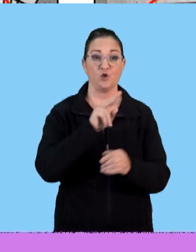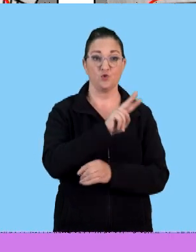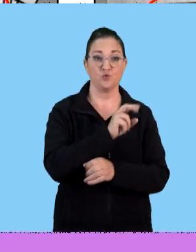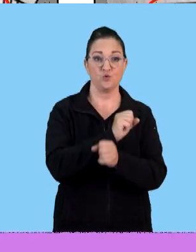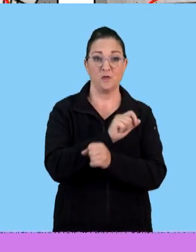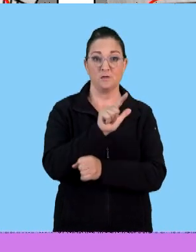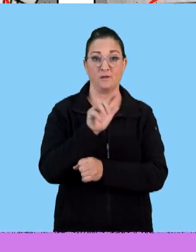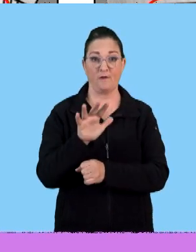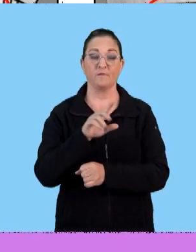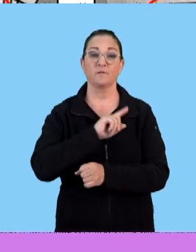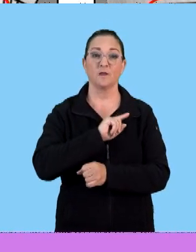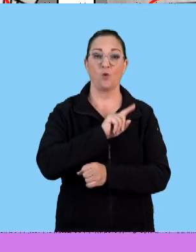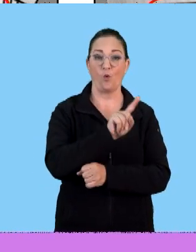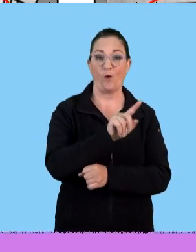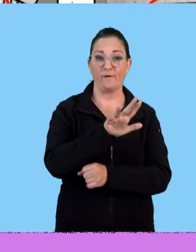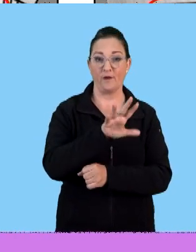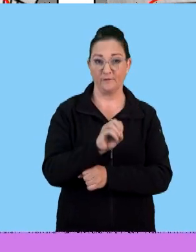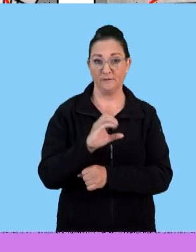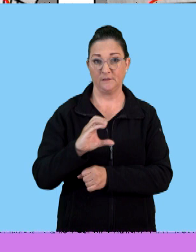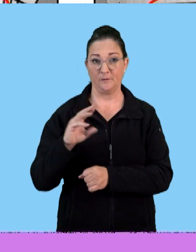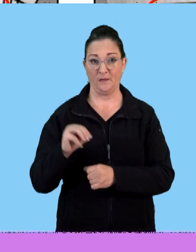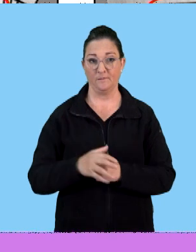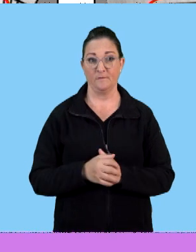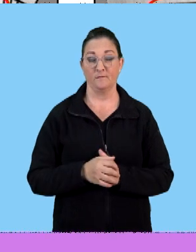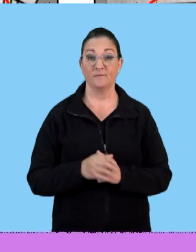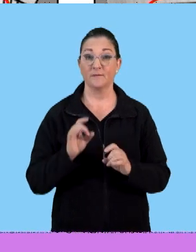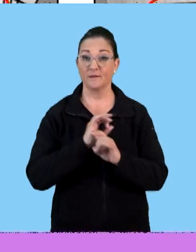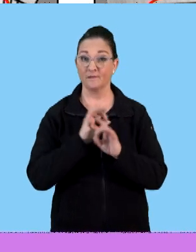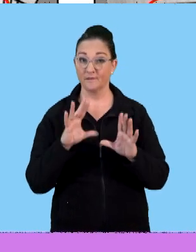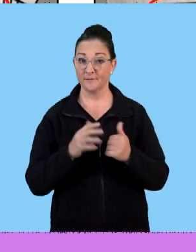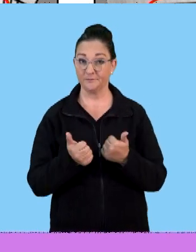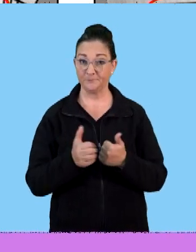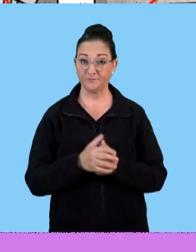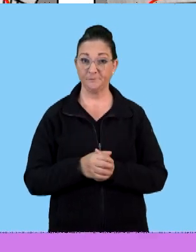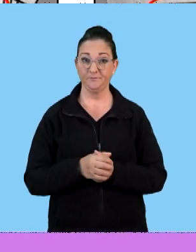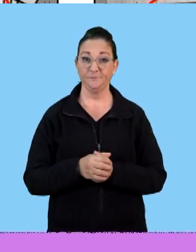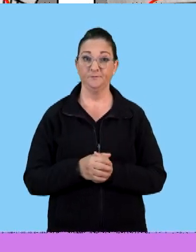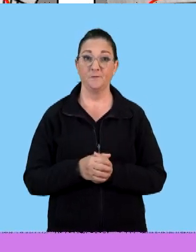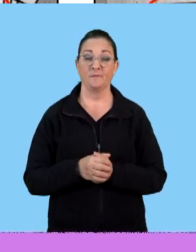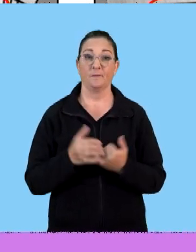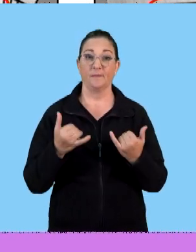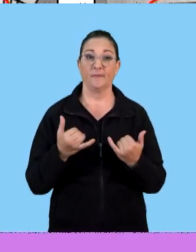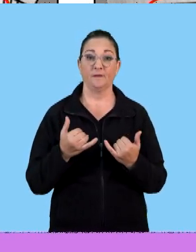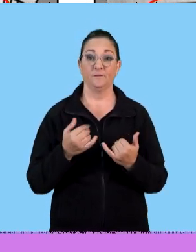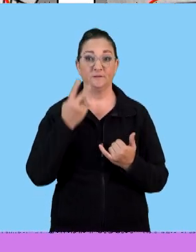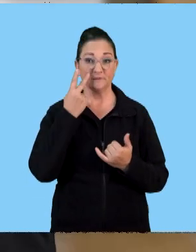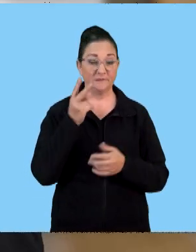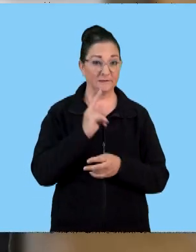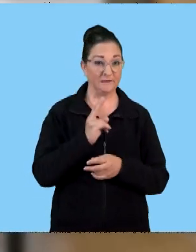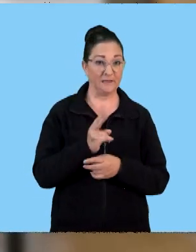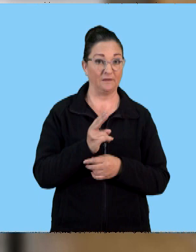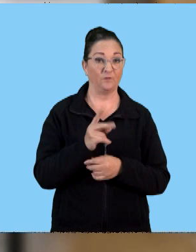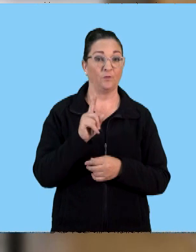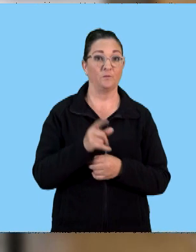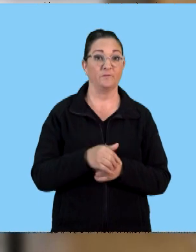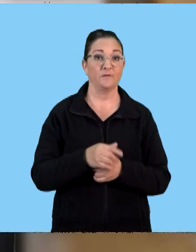know 2 times 75, that will give us 150 centimeters. Guys, are we clear on that? So let